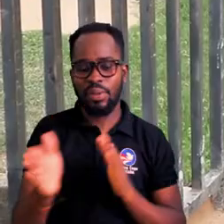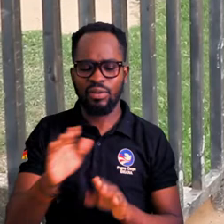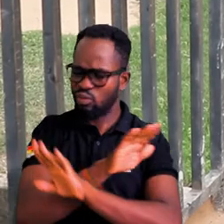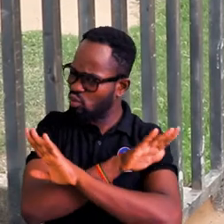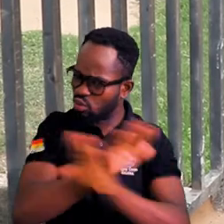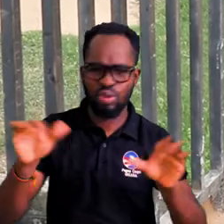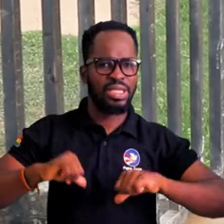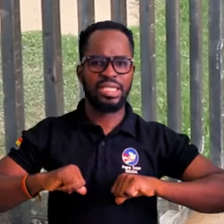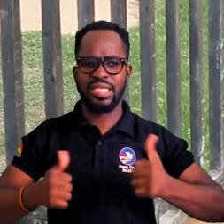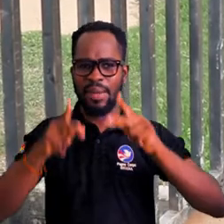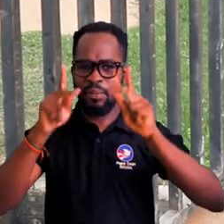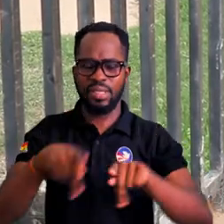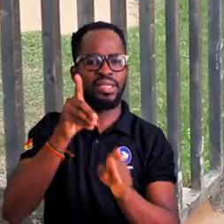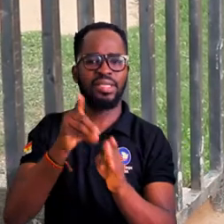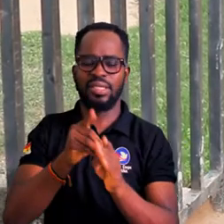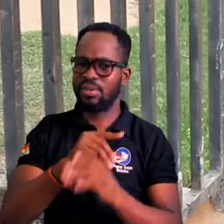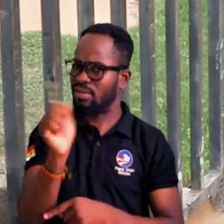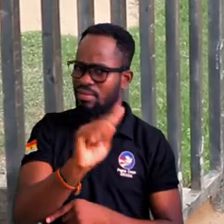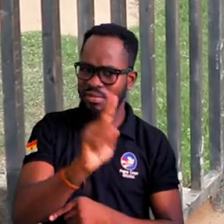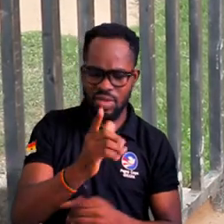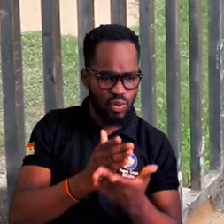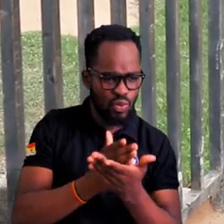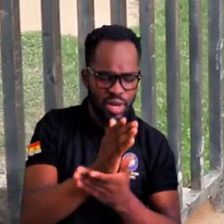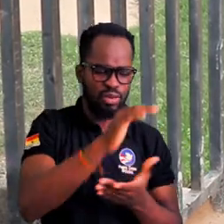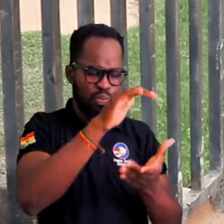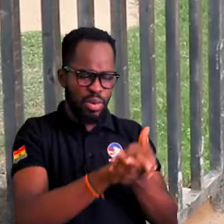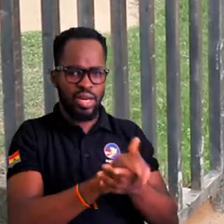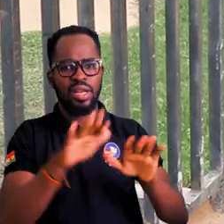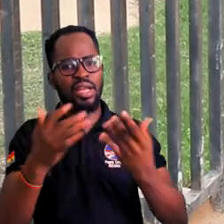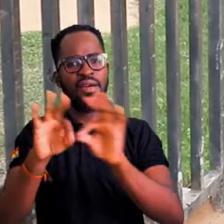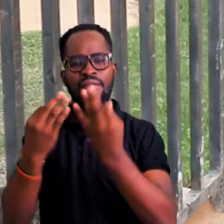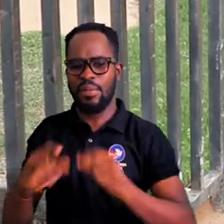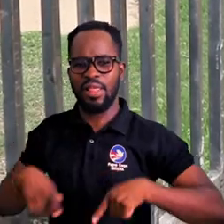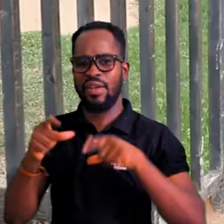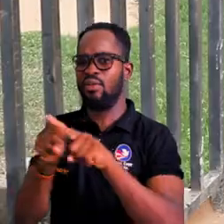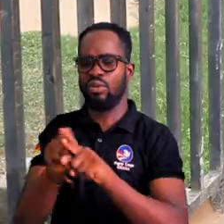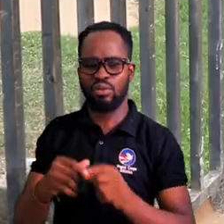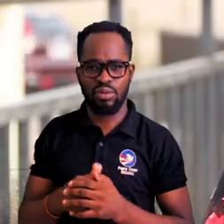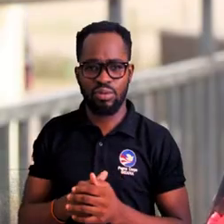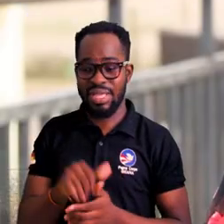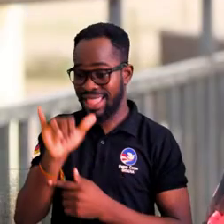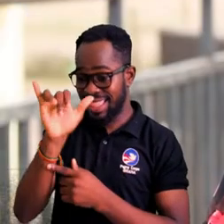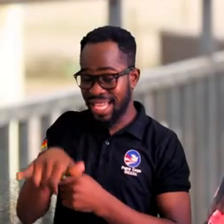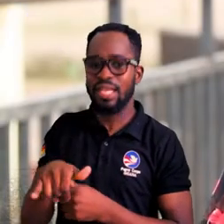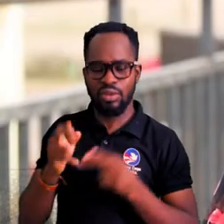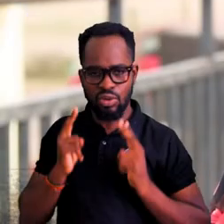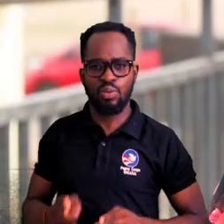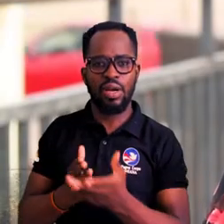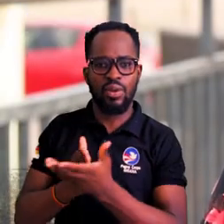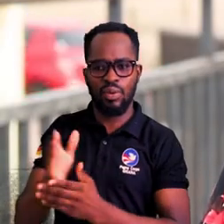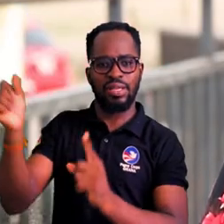Do not deny persons with disabilities the right to marriage and family life. It is